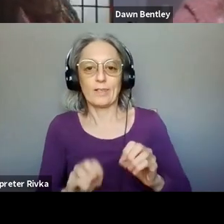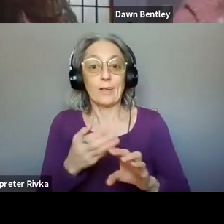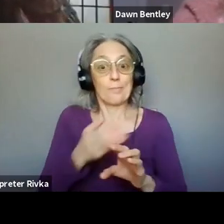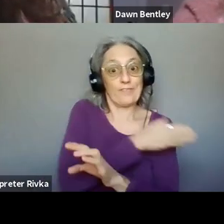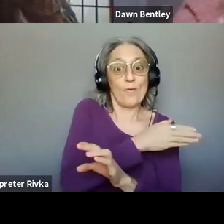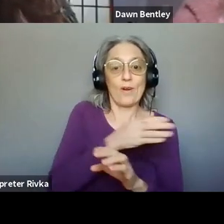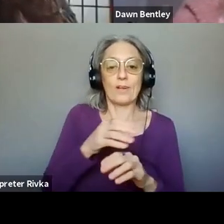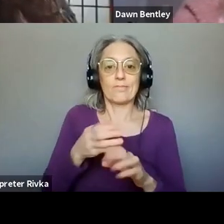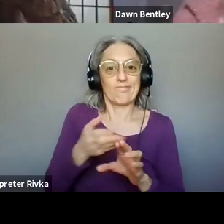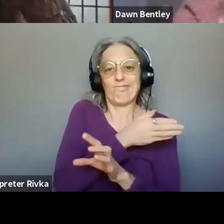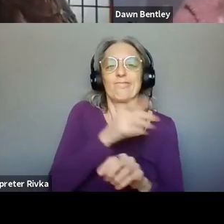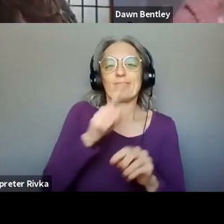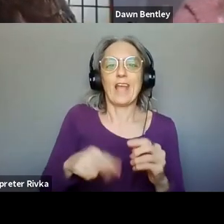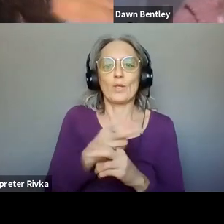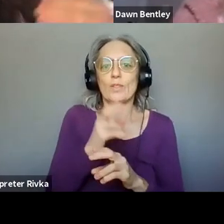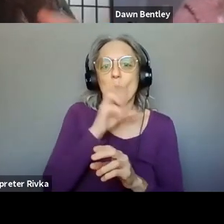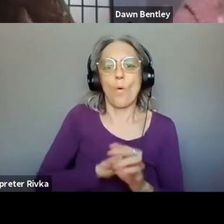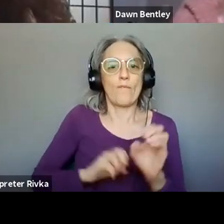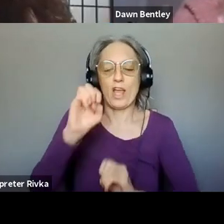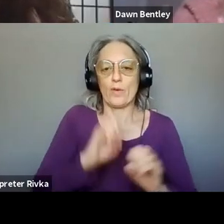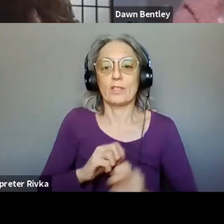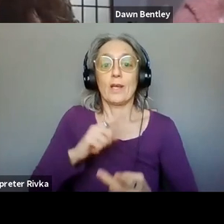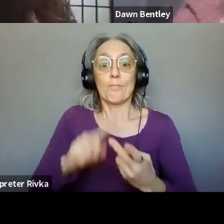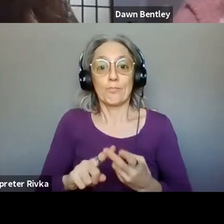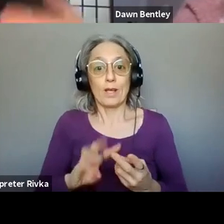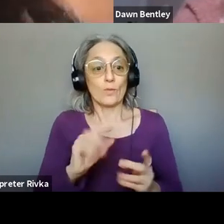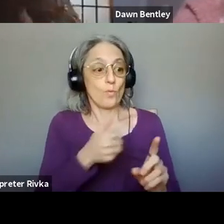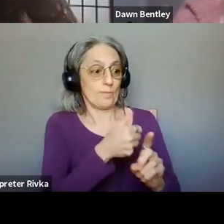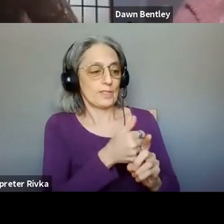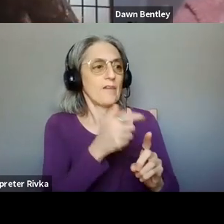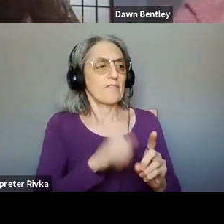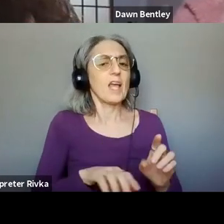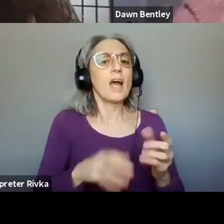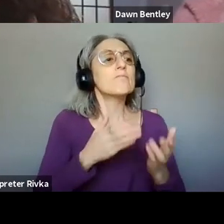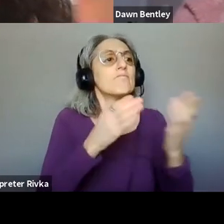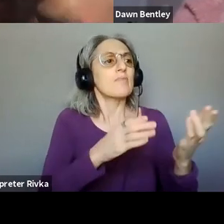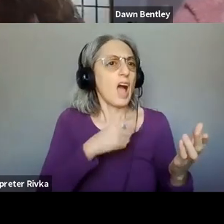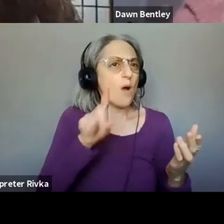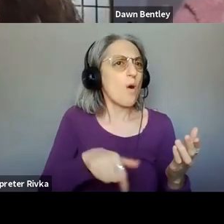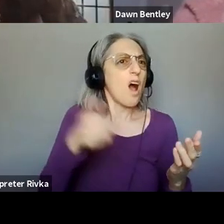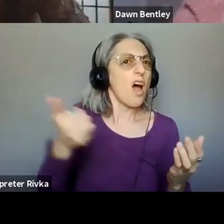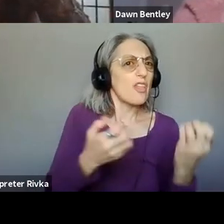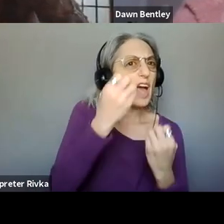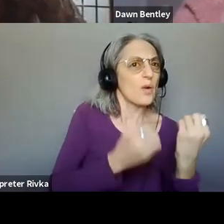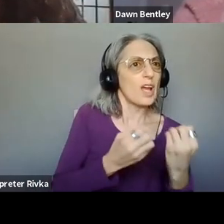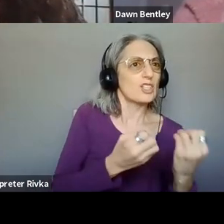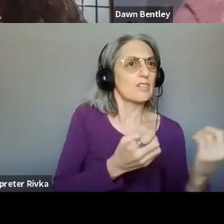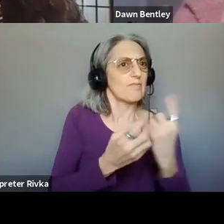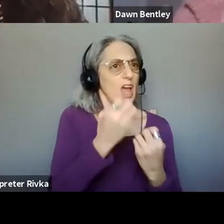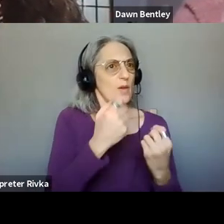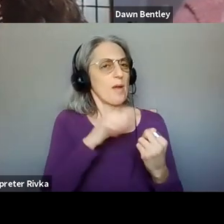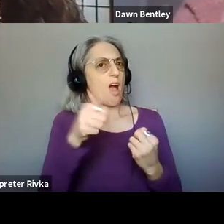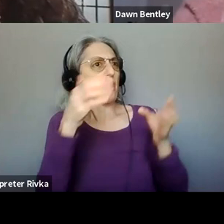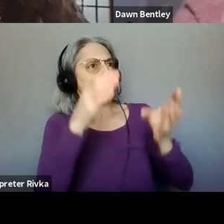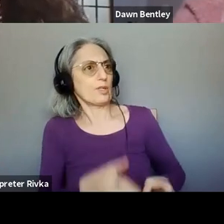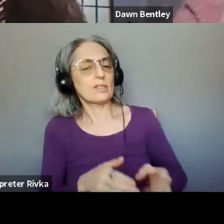ward additionally has a right to have an independent evaluation of their own conducted, so they can present alternative evidence to rebut the independent evaluation